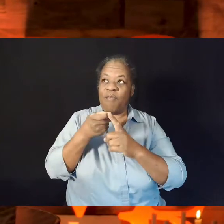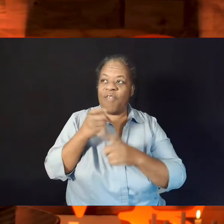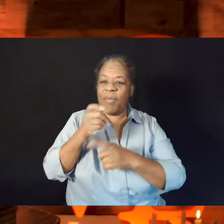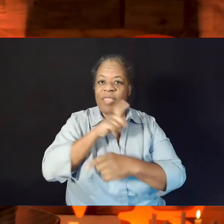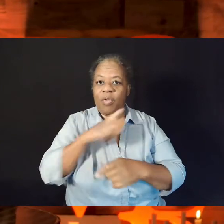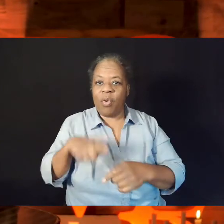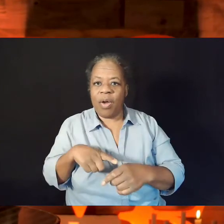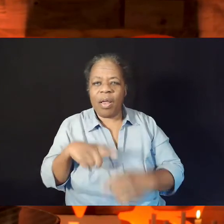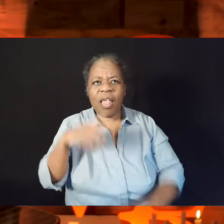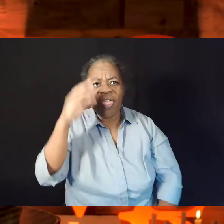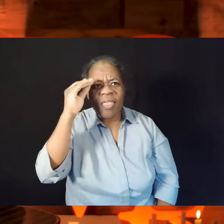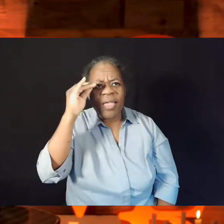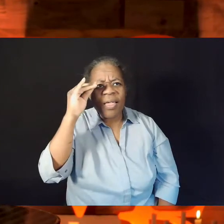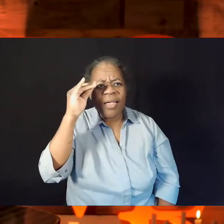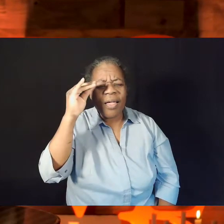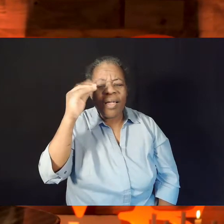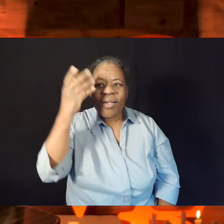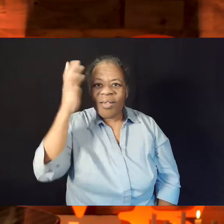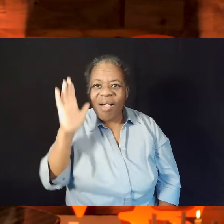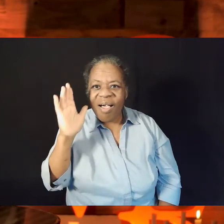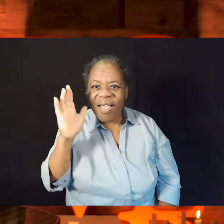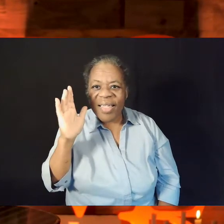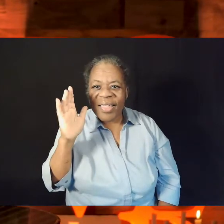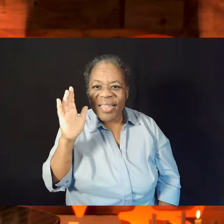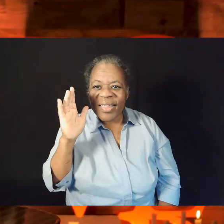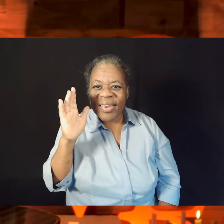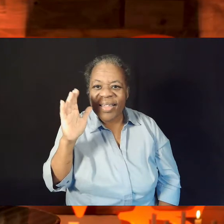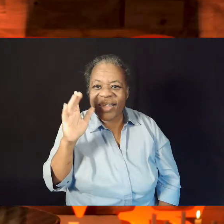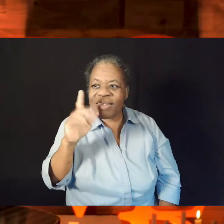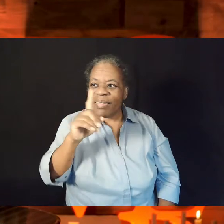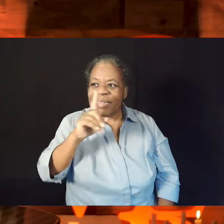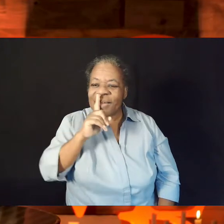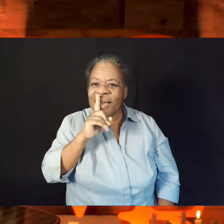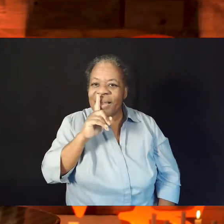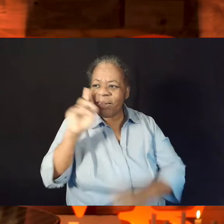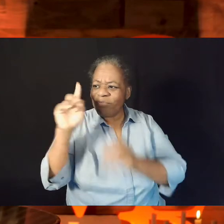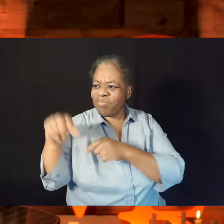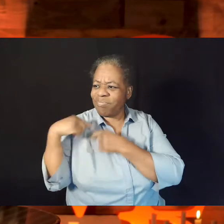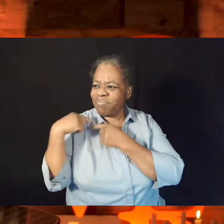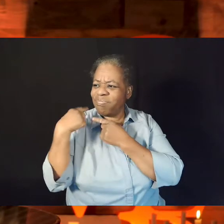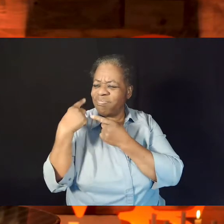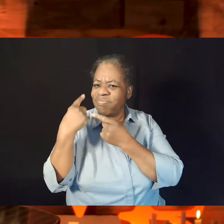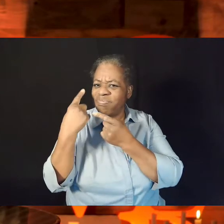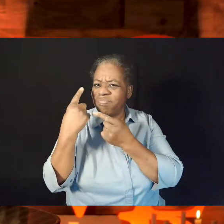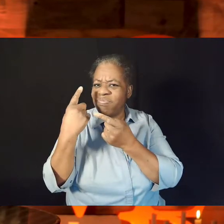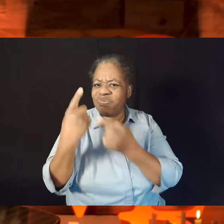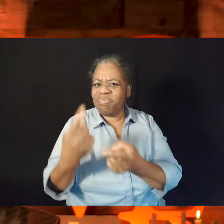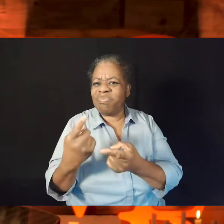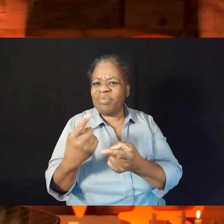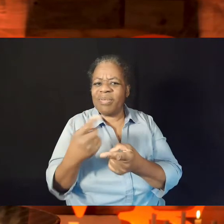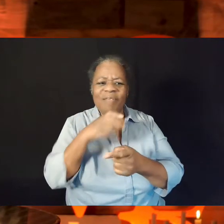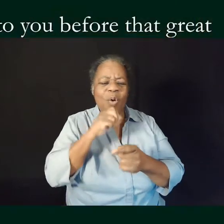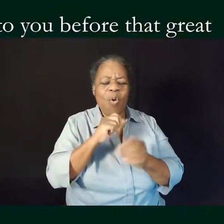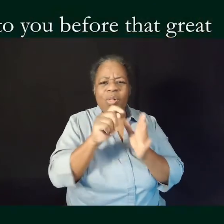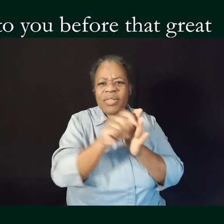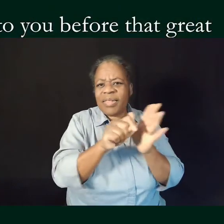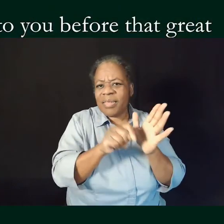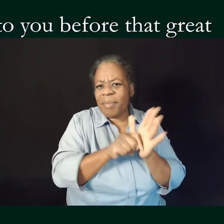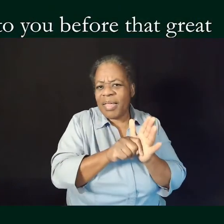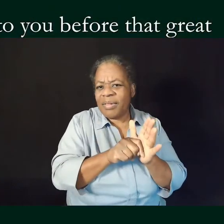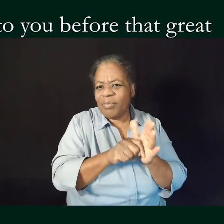this for a moment. God had been silent since these last words of the Old Testament scriptures were